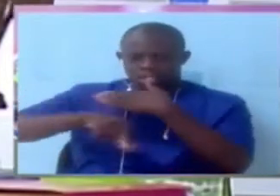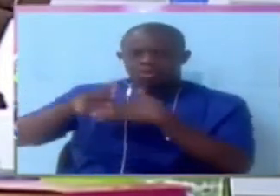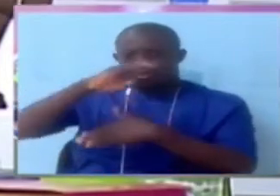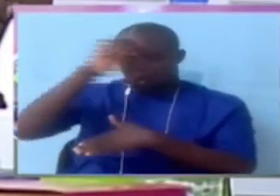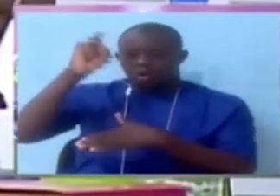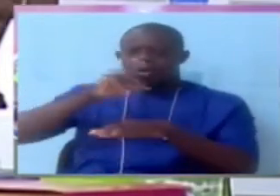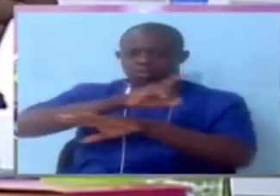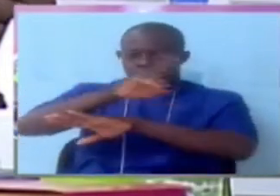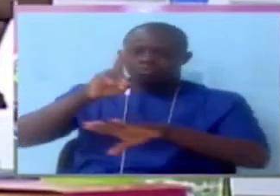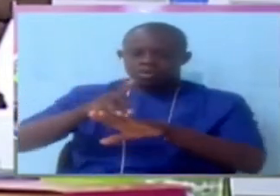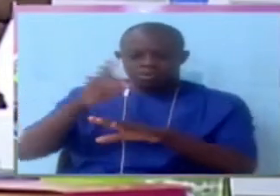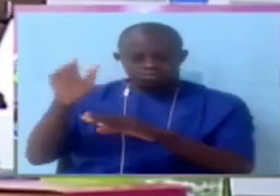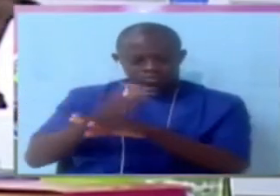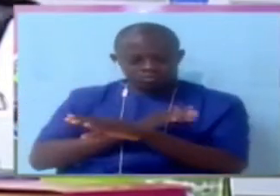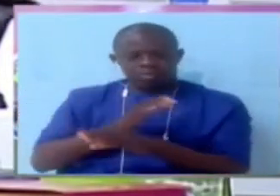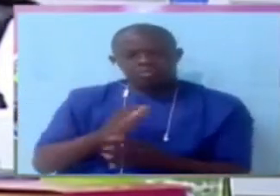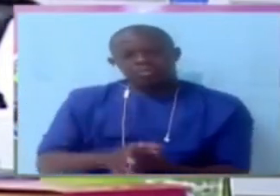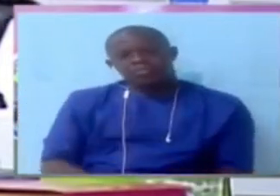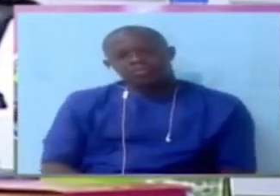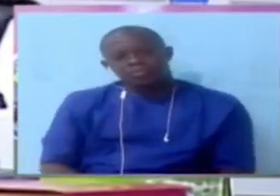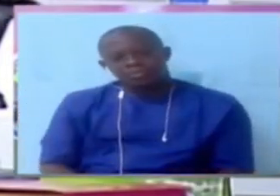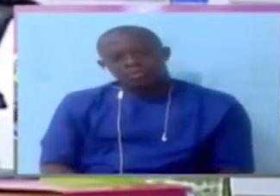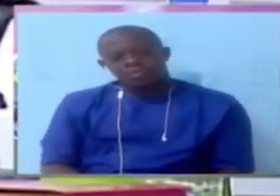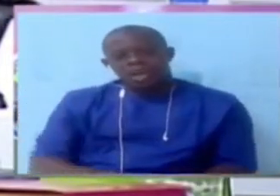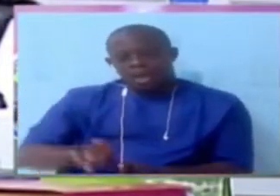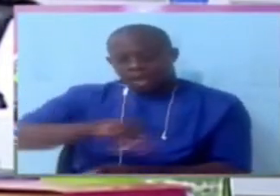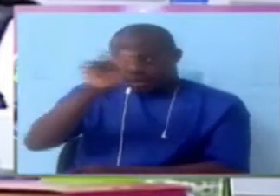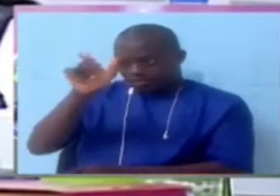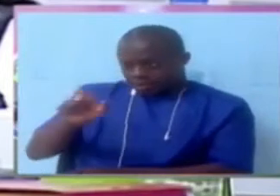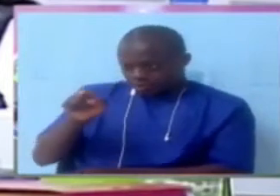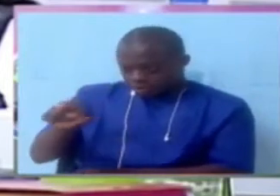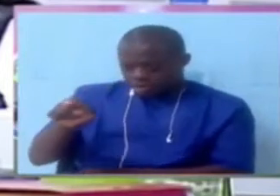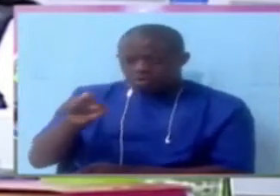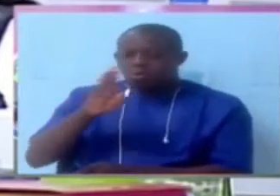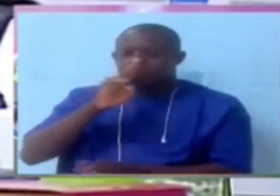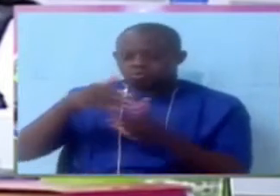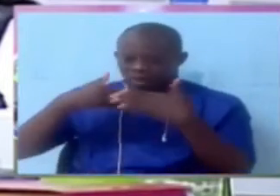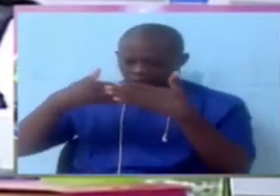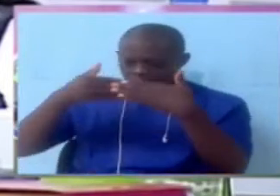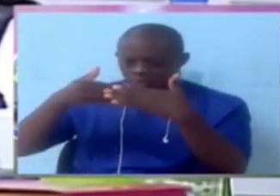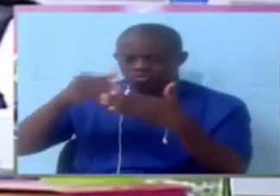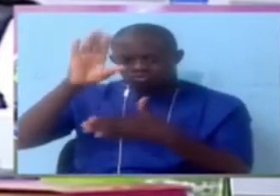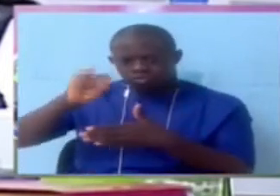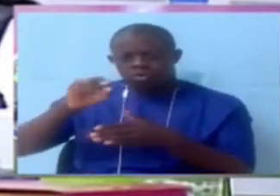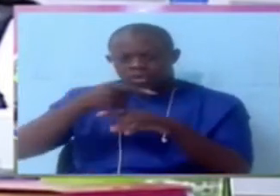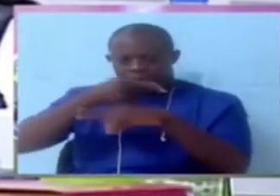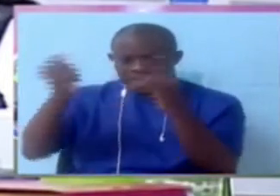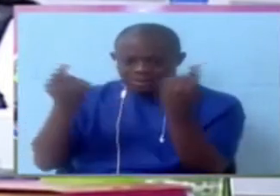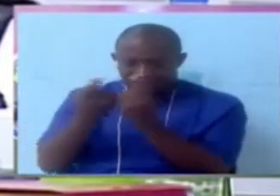particular person doing that act always listens to him. Who was